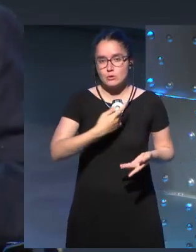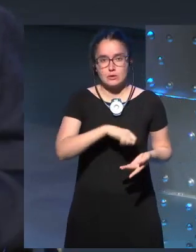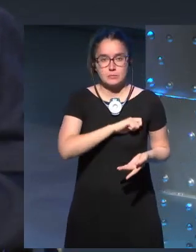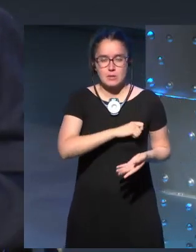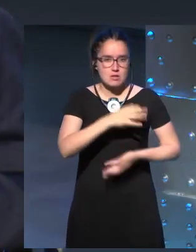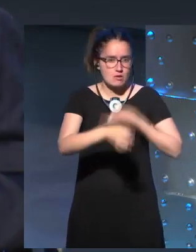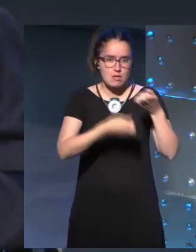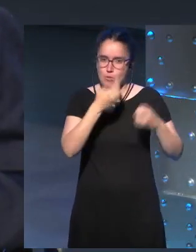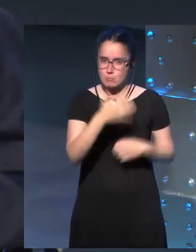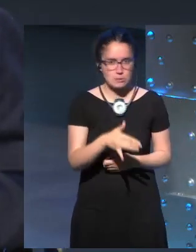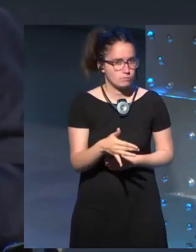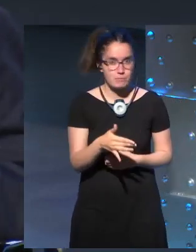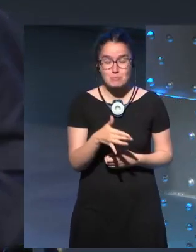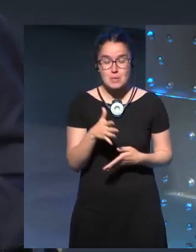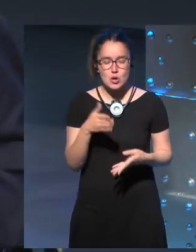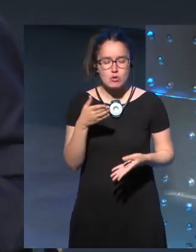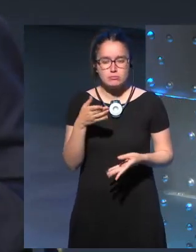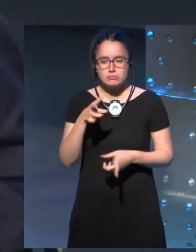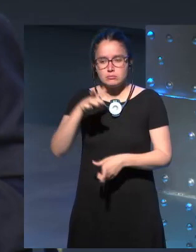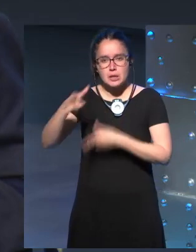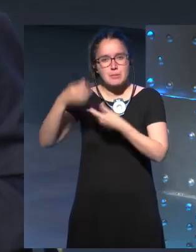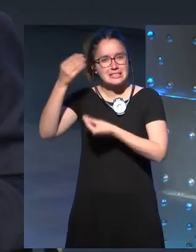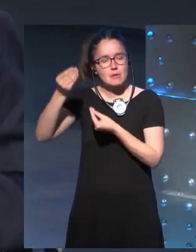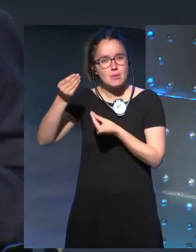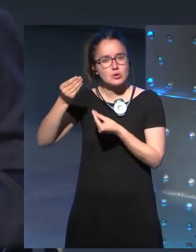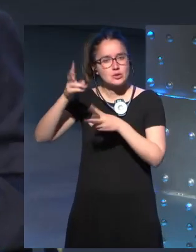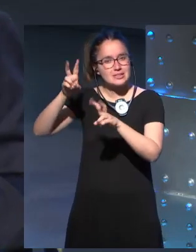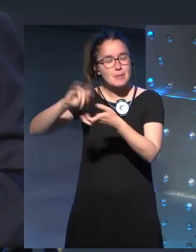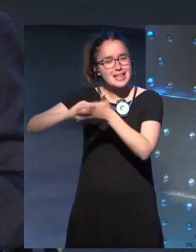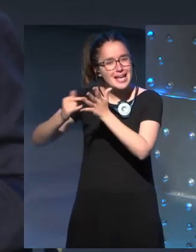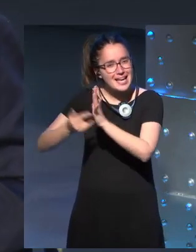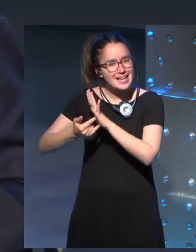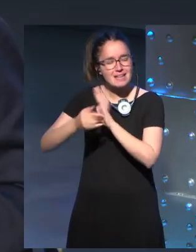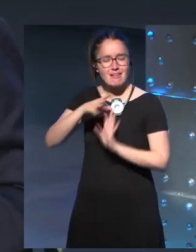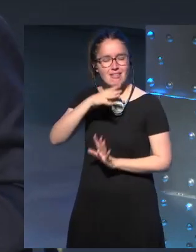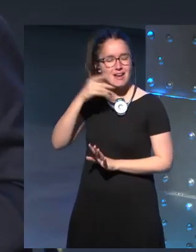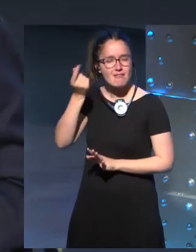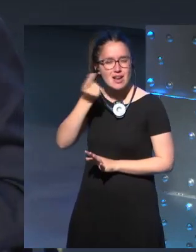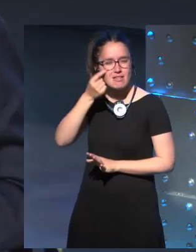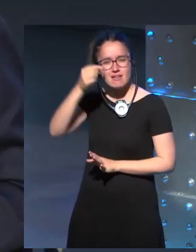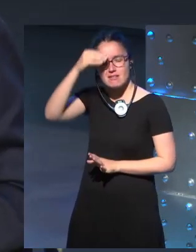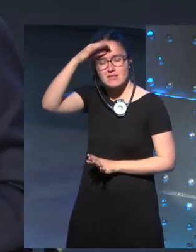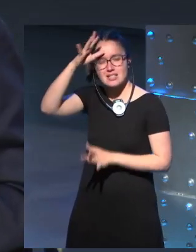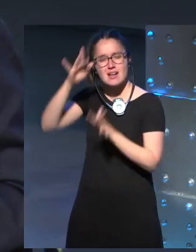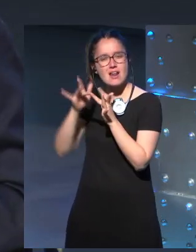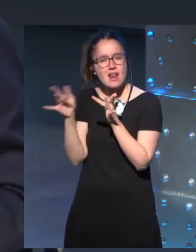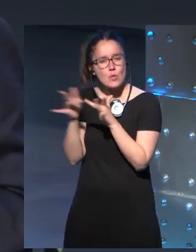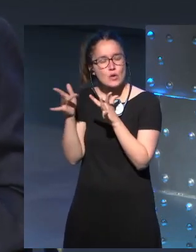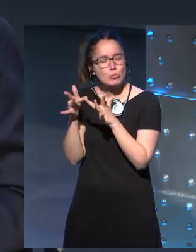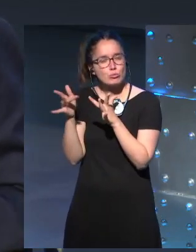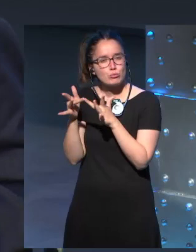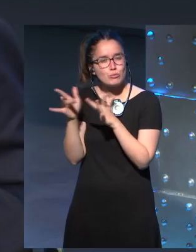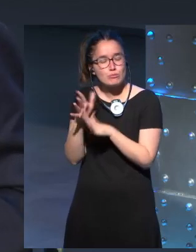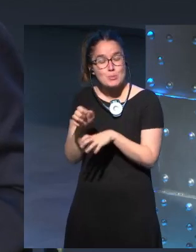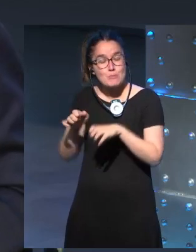organization side. I'm not saying that we are not well structured, but nobody thought that it would have to do with technique, with being